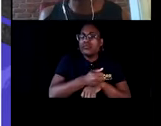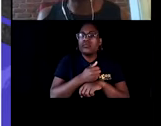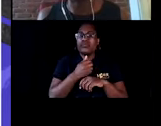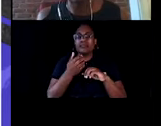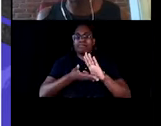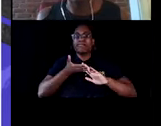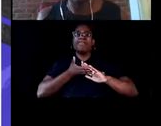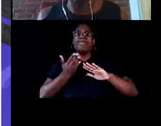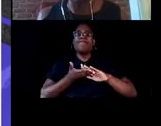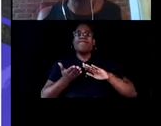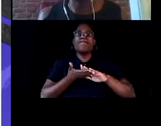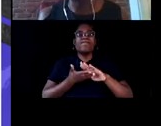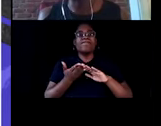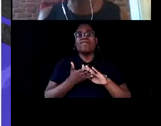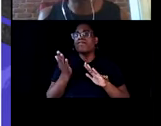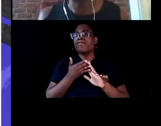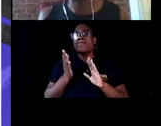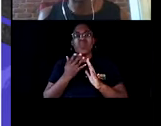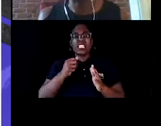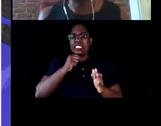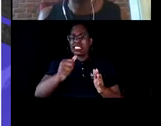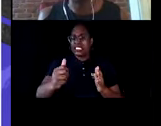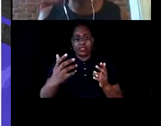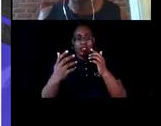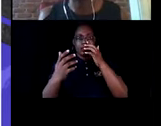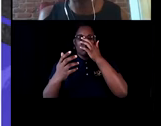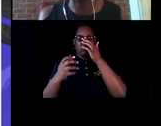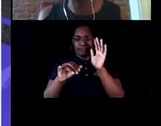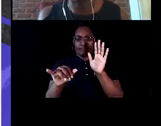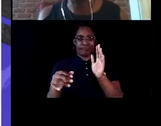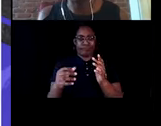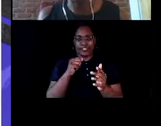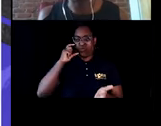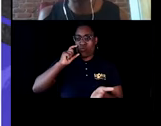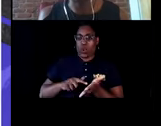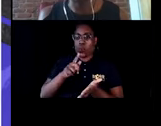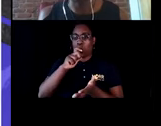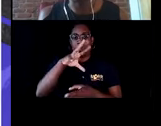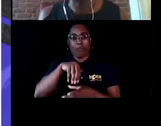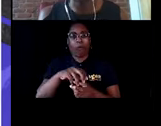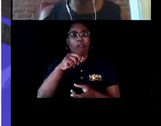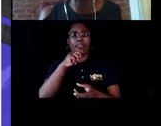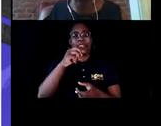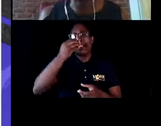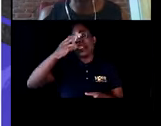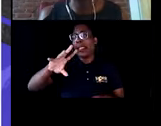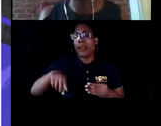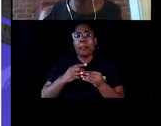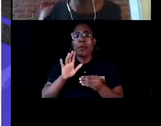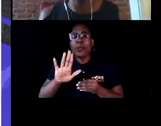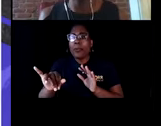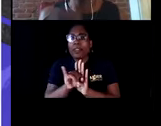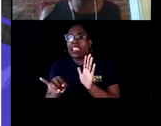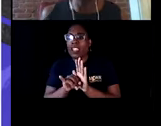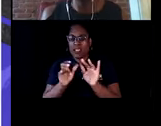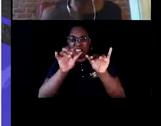without any intent from people, even though there's a lot of transphobic intent and intent to harm trans people in our world. Ending transphobia